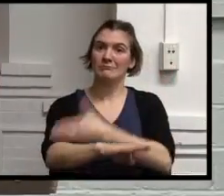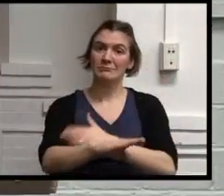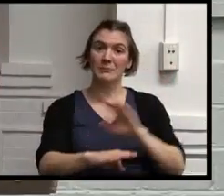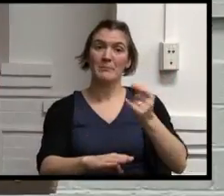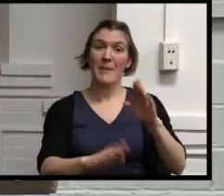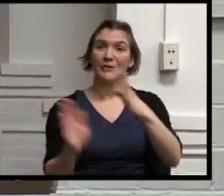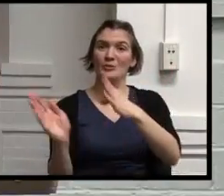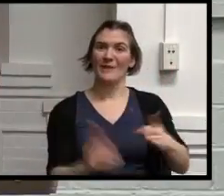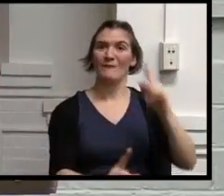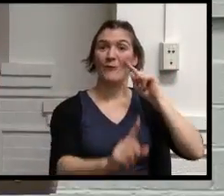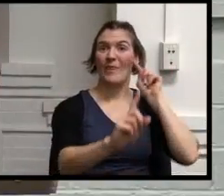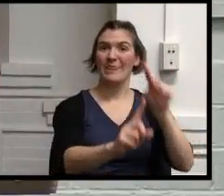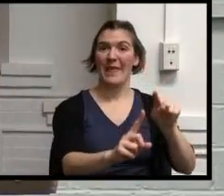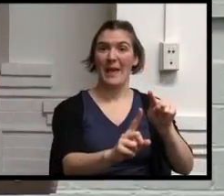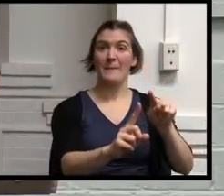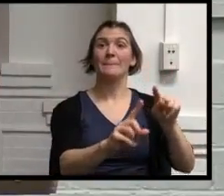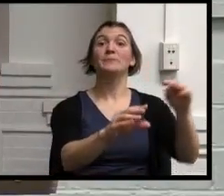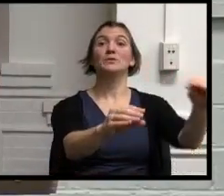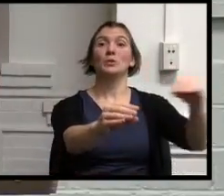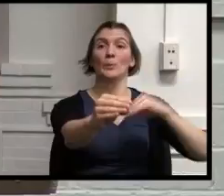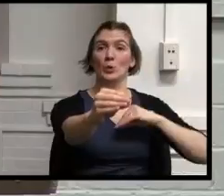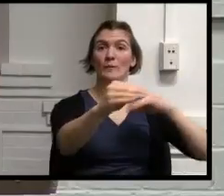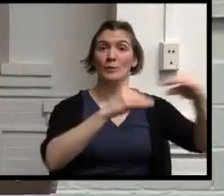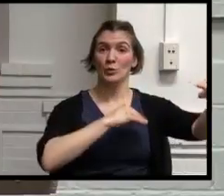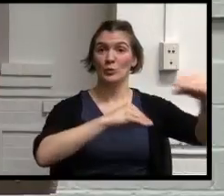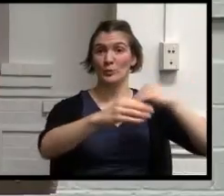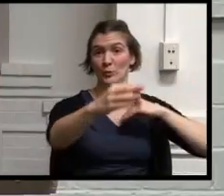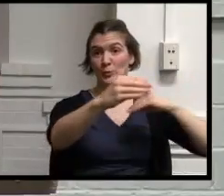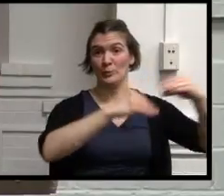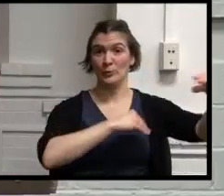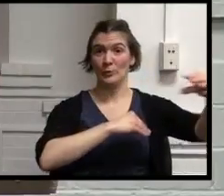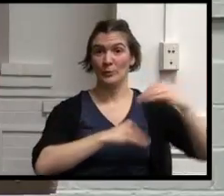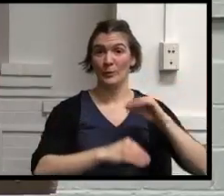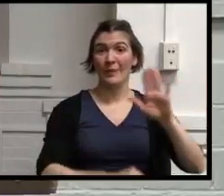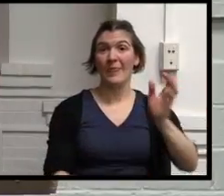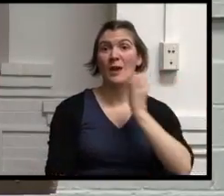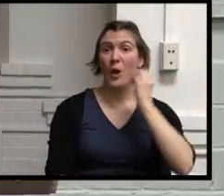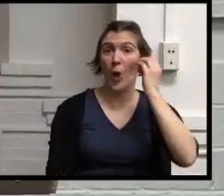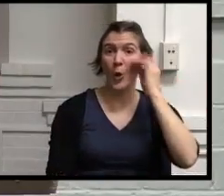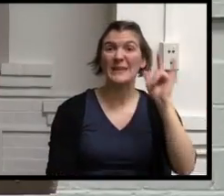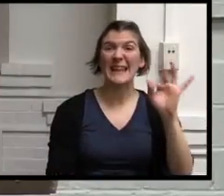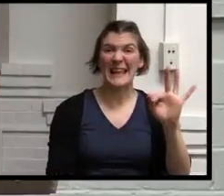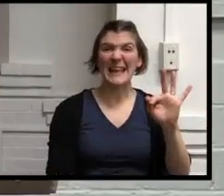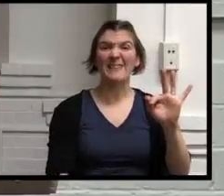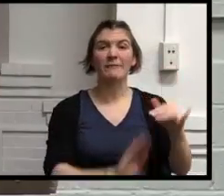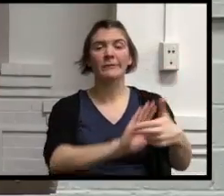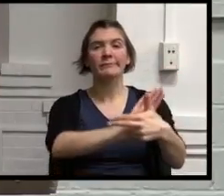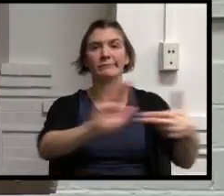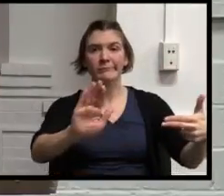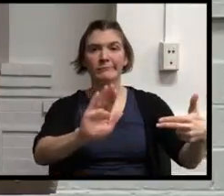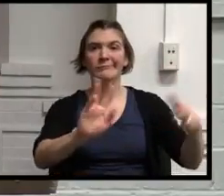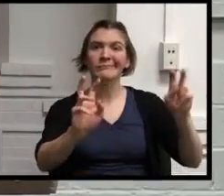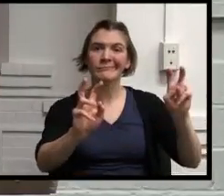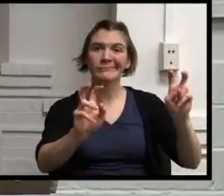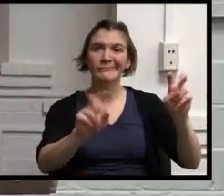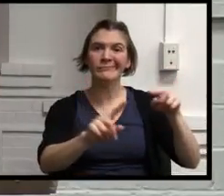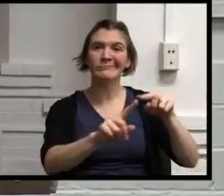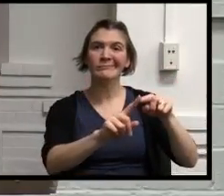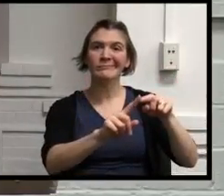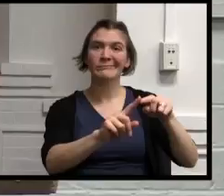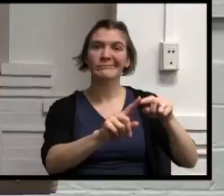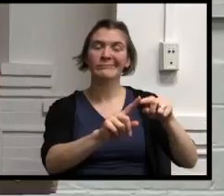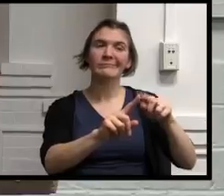address directly the relocation or removal of homes that were identified in the agreement,